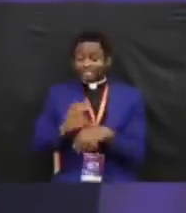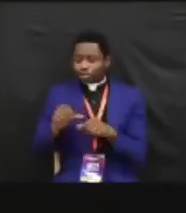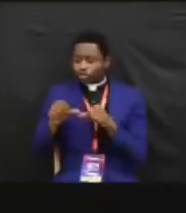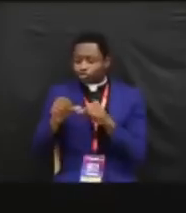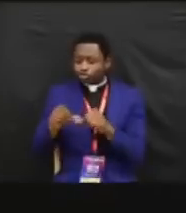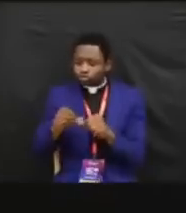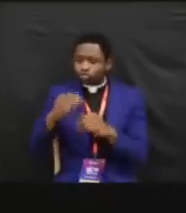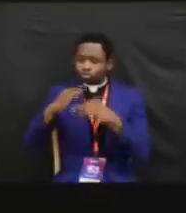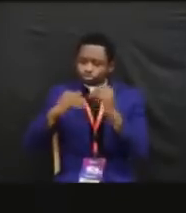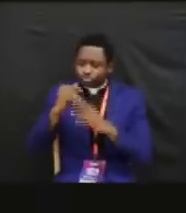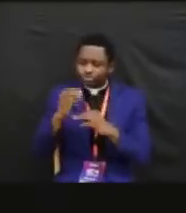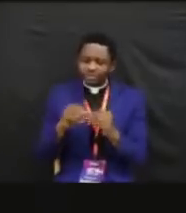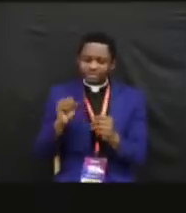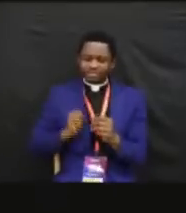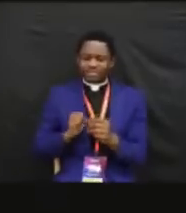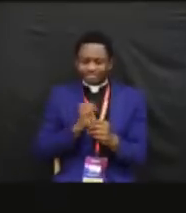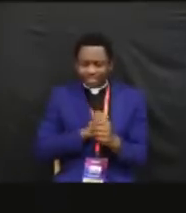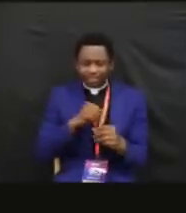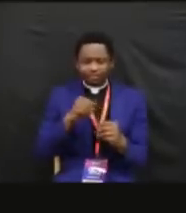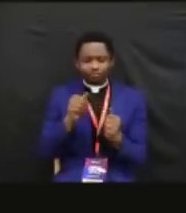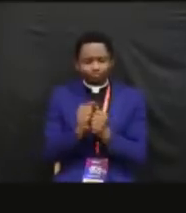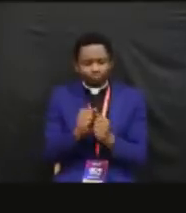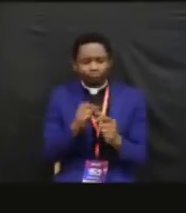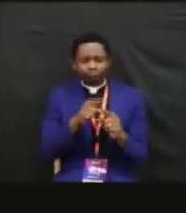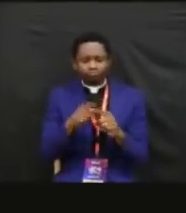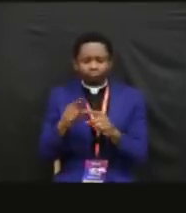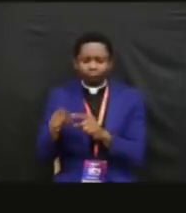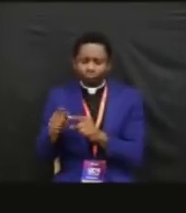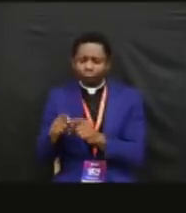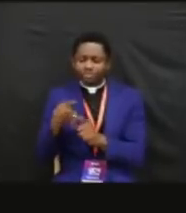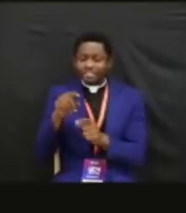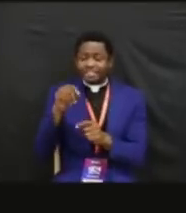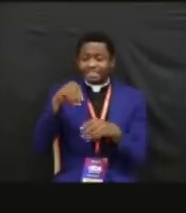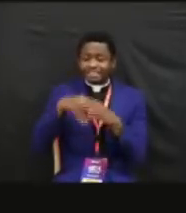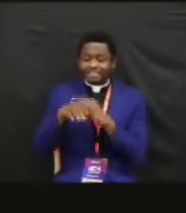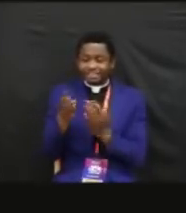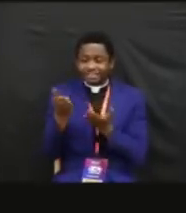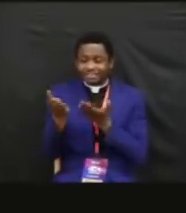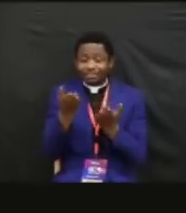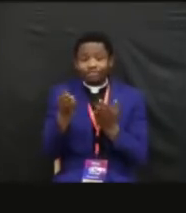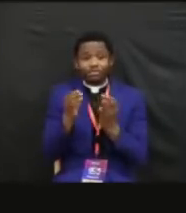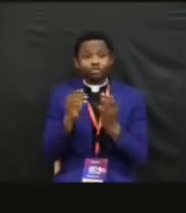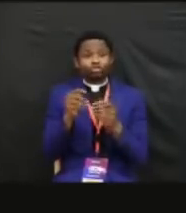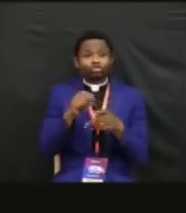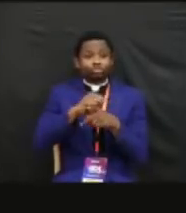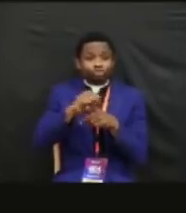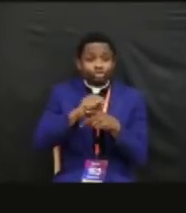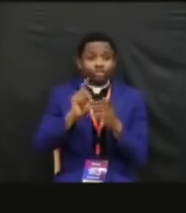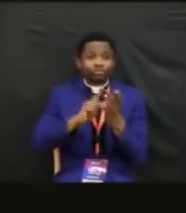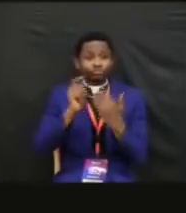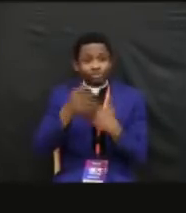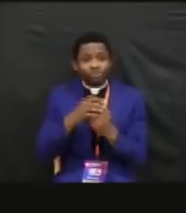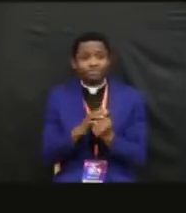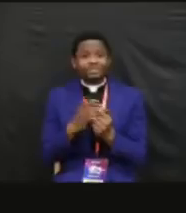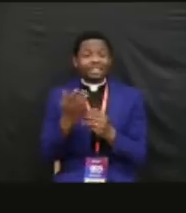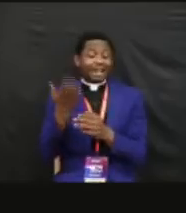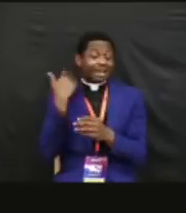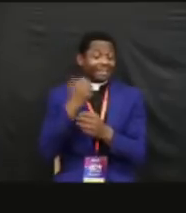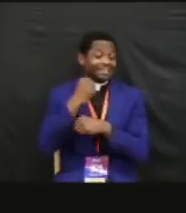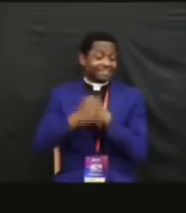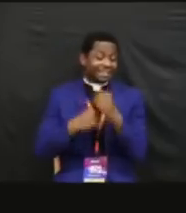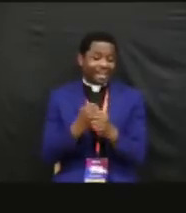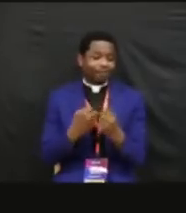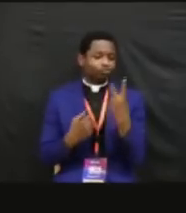inservice training programs. Last year, two training sessions were held. One for departmental and sector